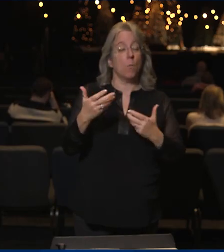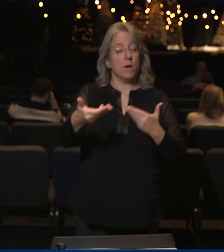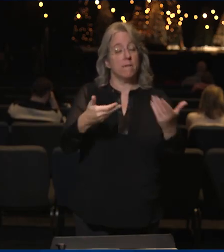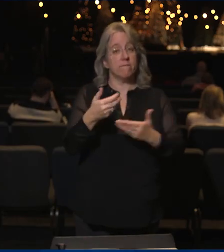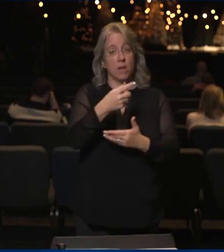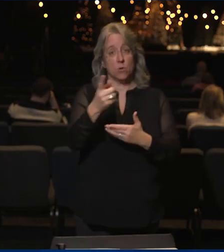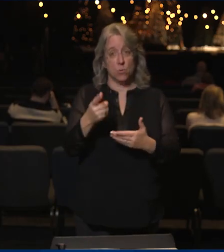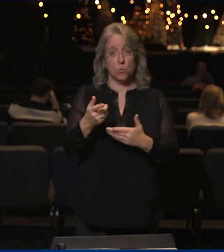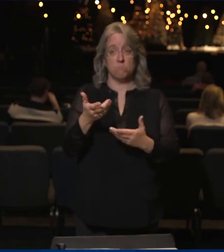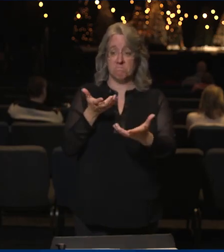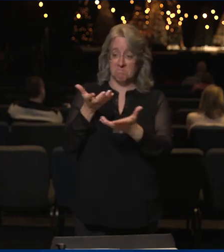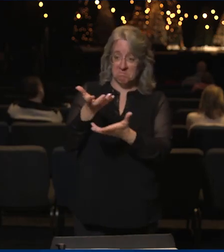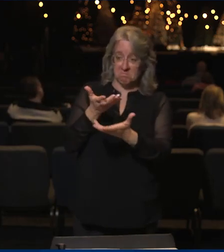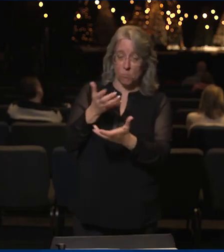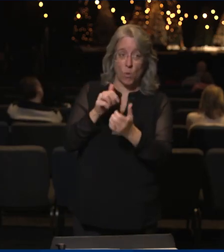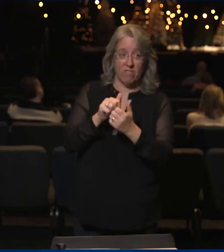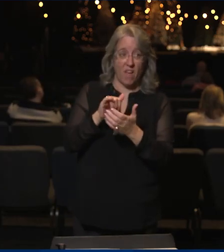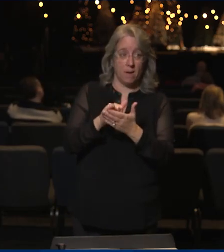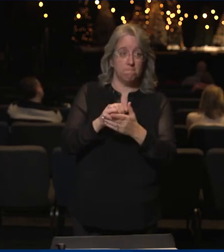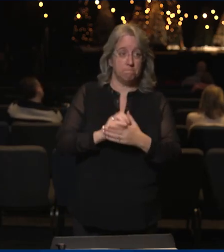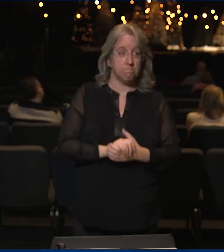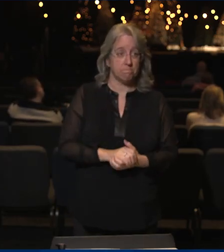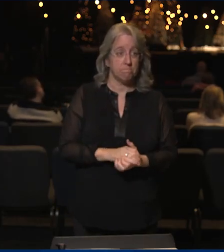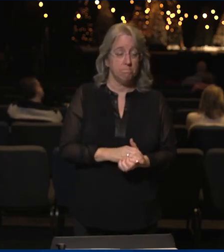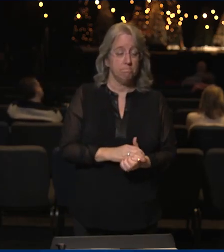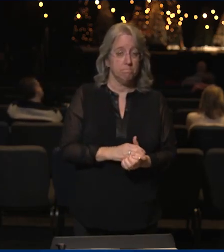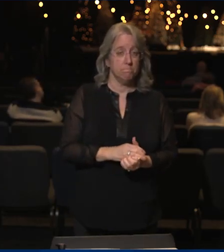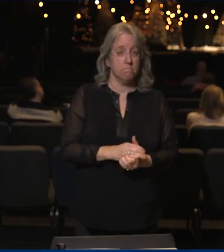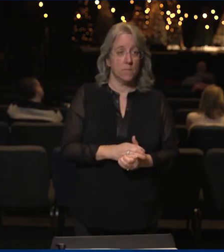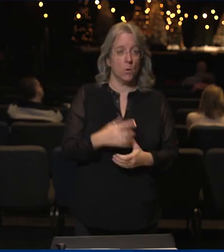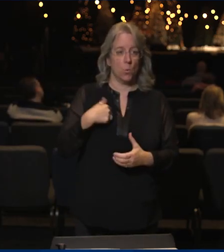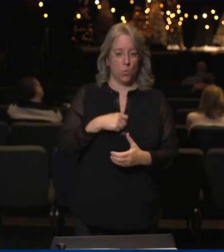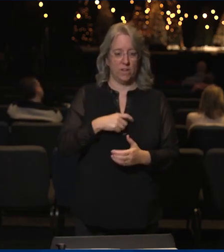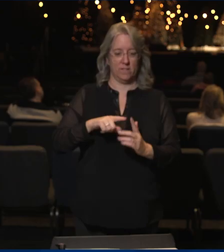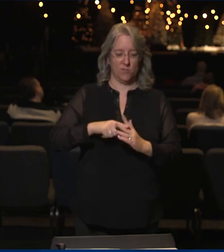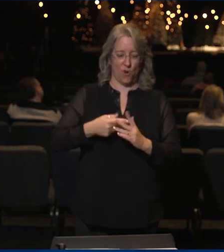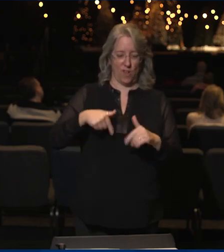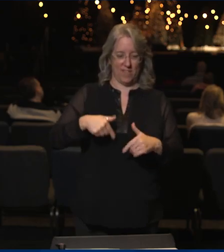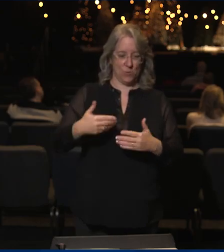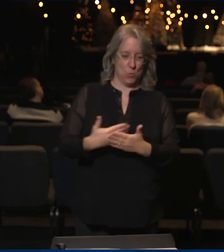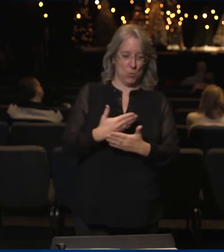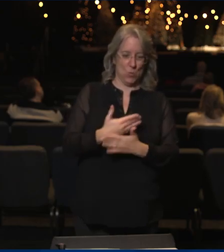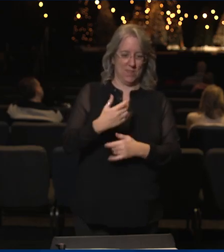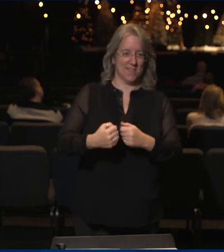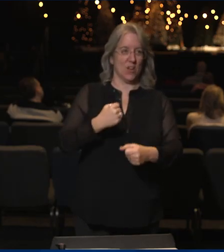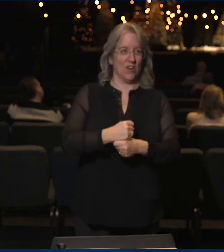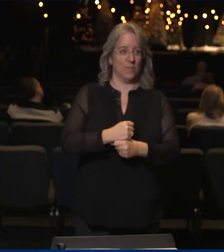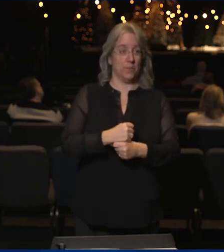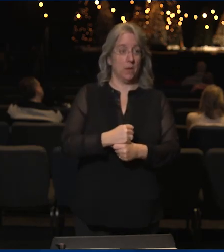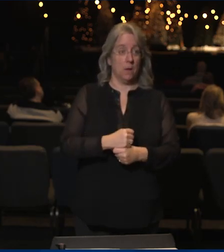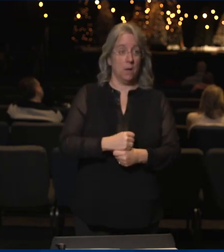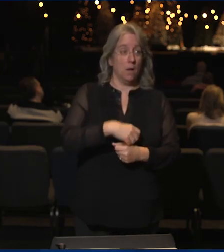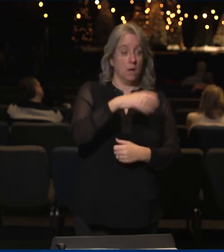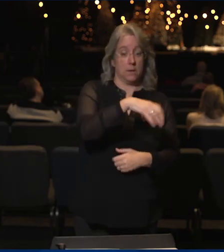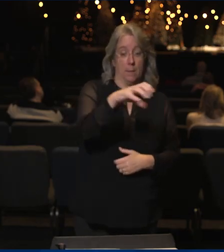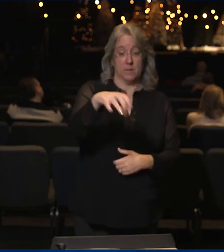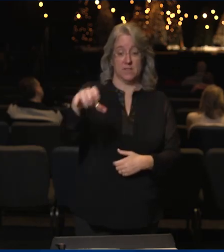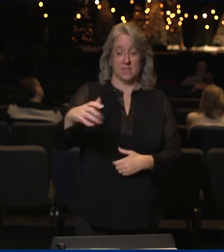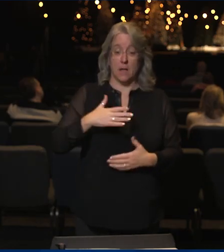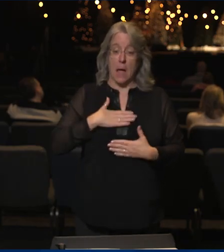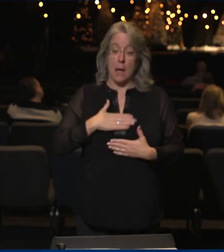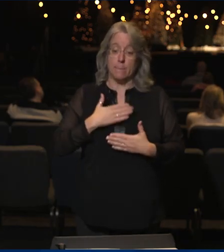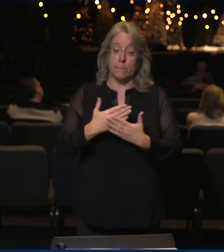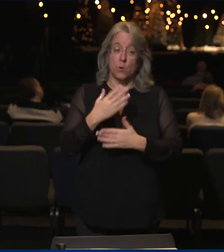to engage with that as we begin our new year. Well, campuses, Happy New Year. We want